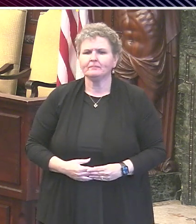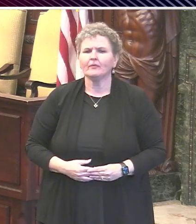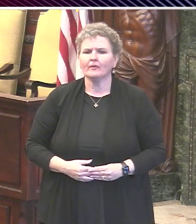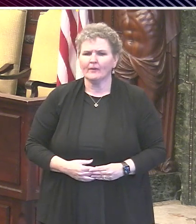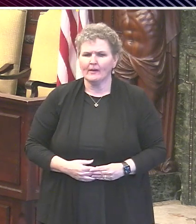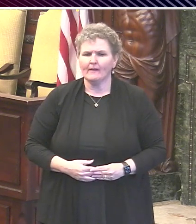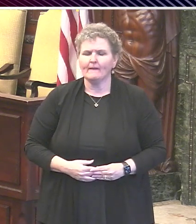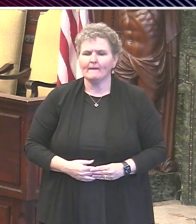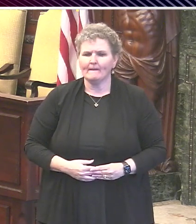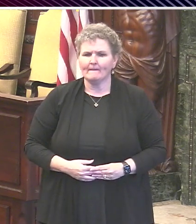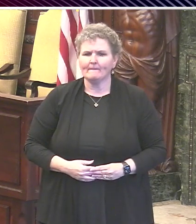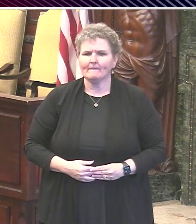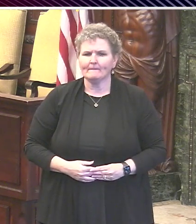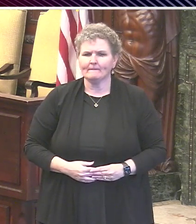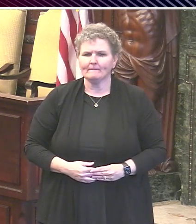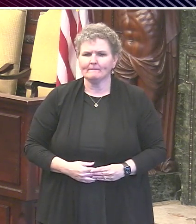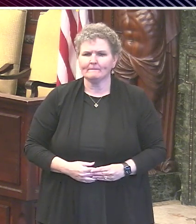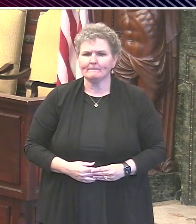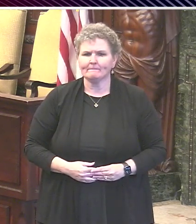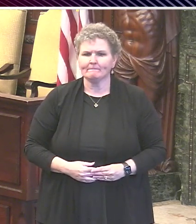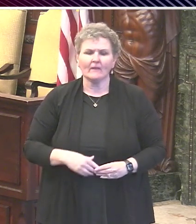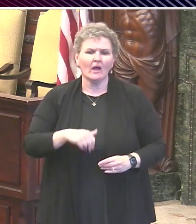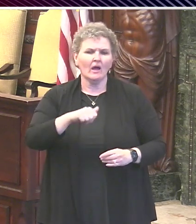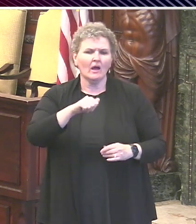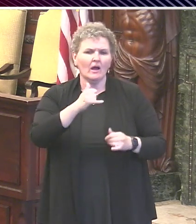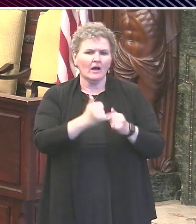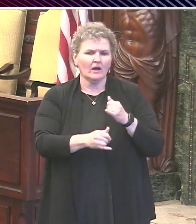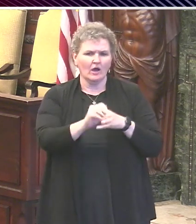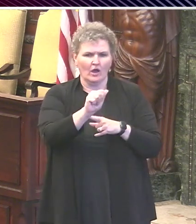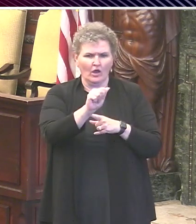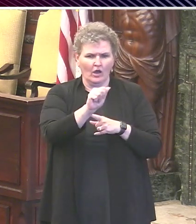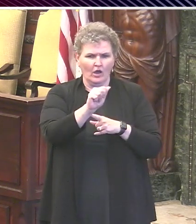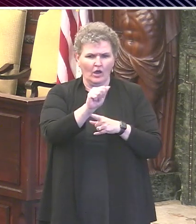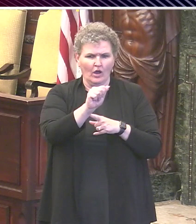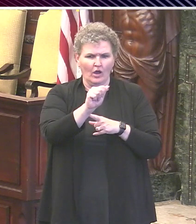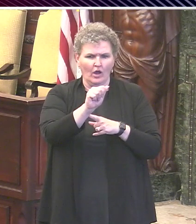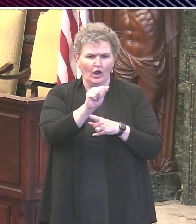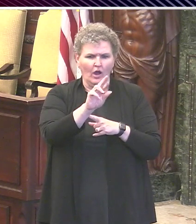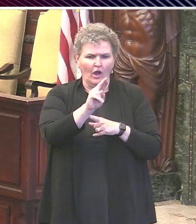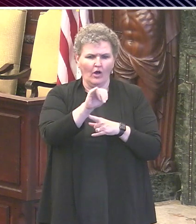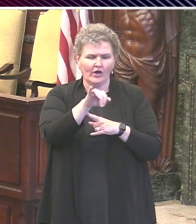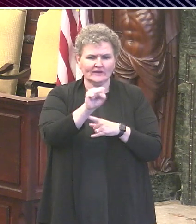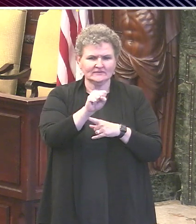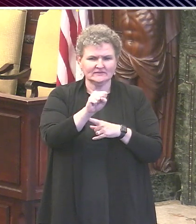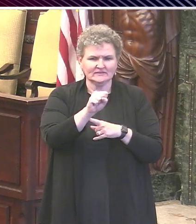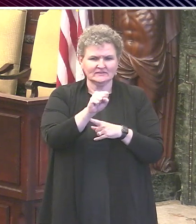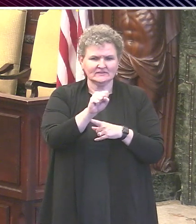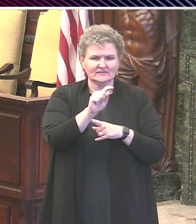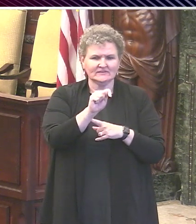We're going to go to Shaira Arias now of NBC 10 Telemundo.